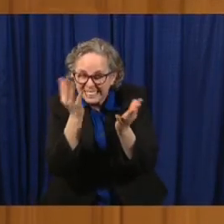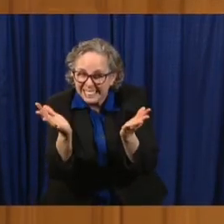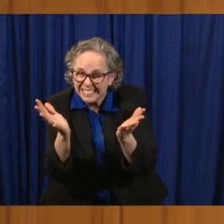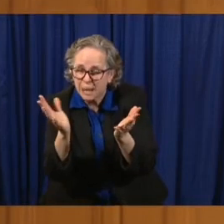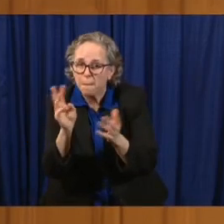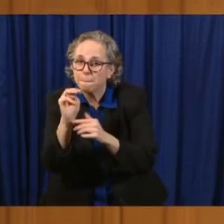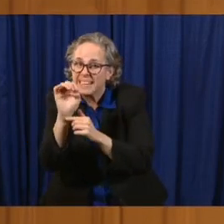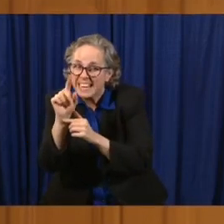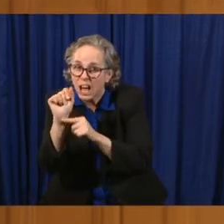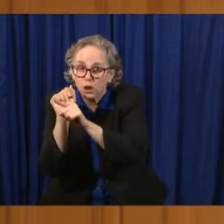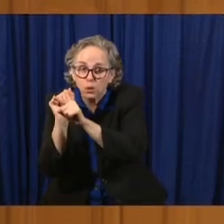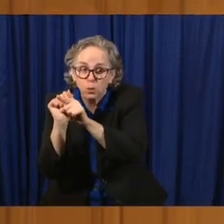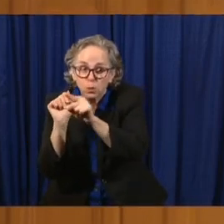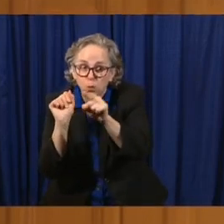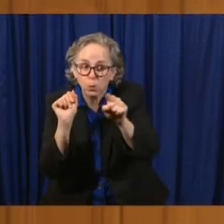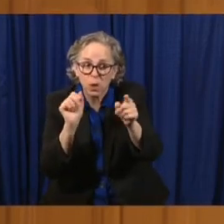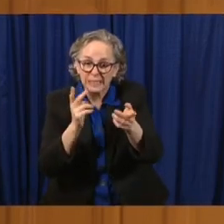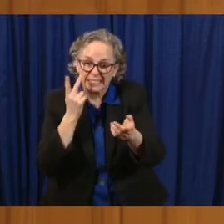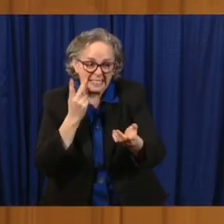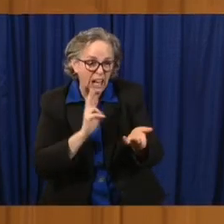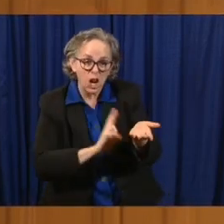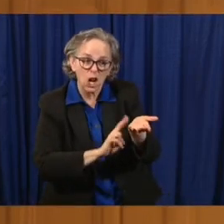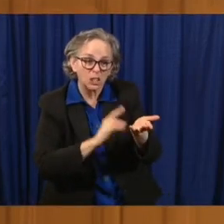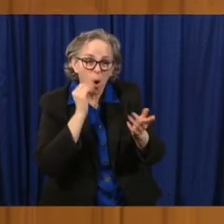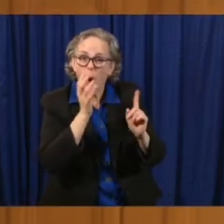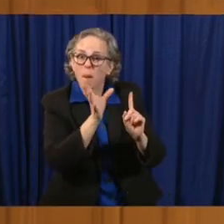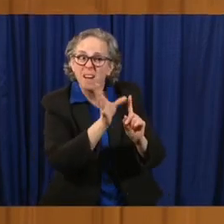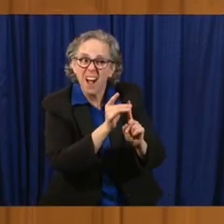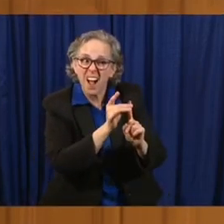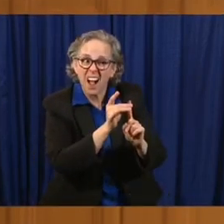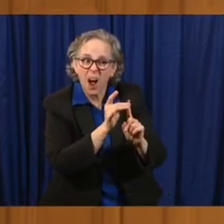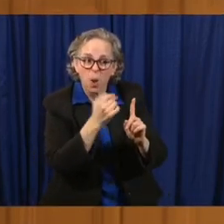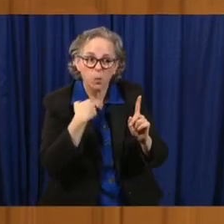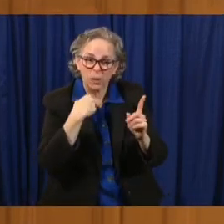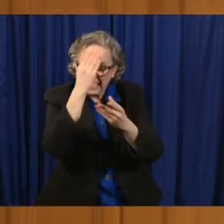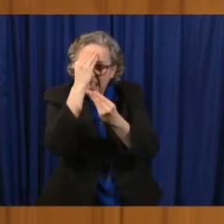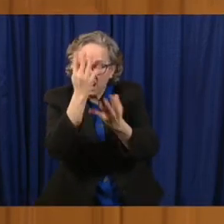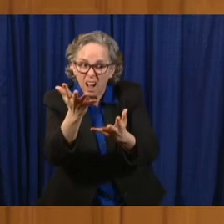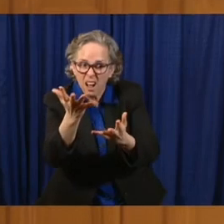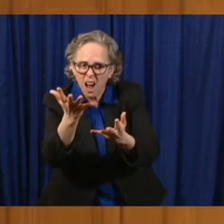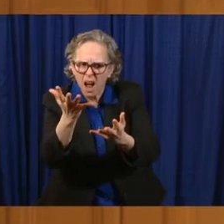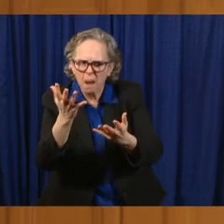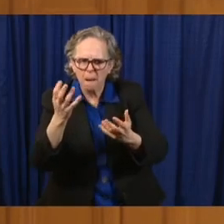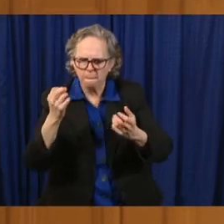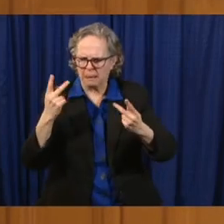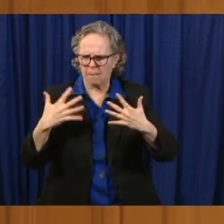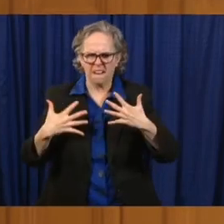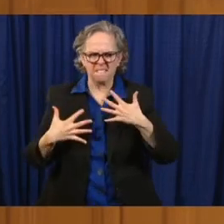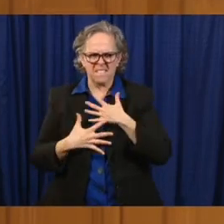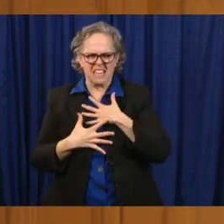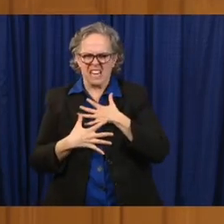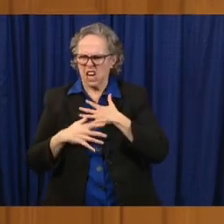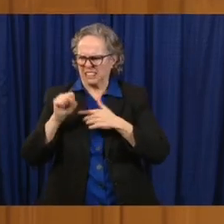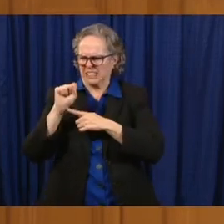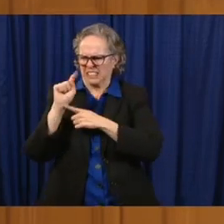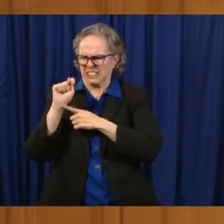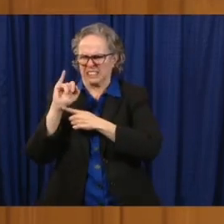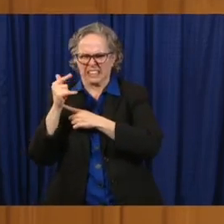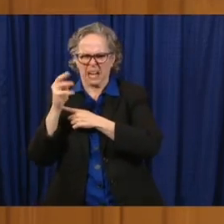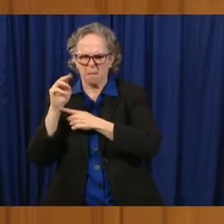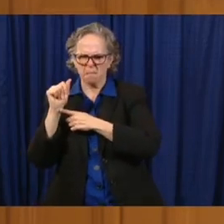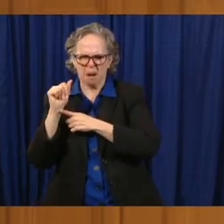outbreak, when we report this, there's a lot of stigma, there's a lot of fear. If you remember back to one of the initial